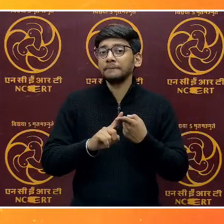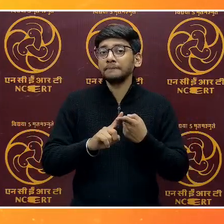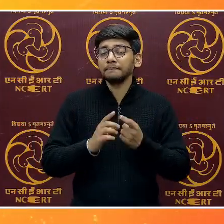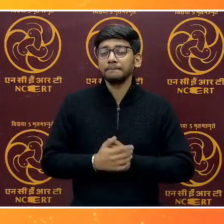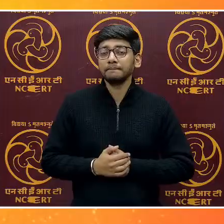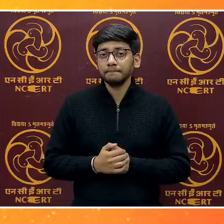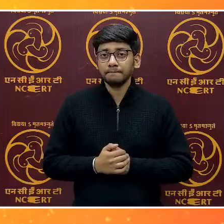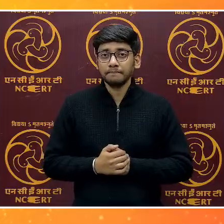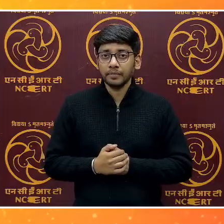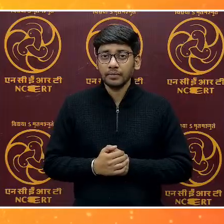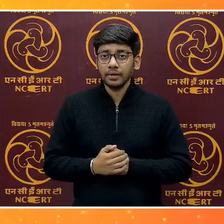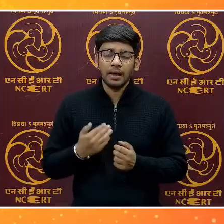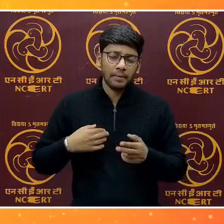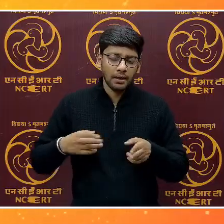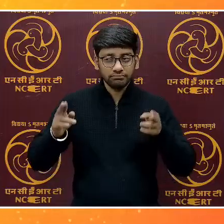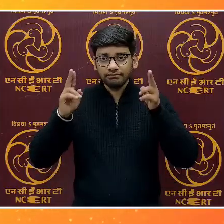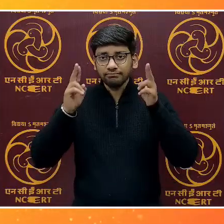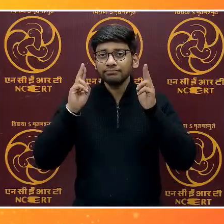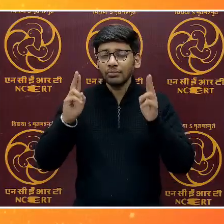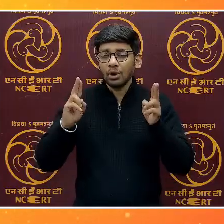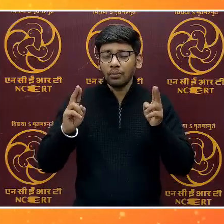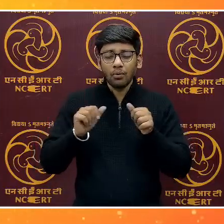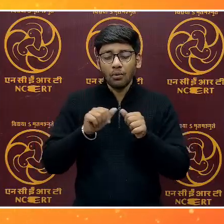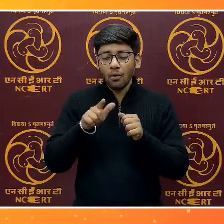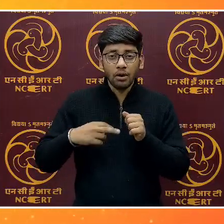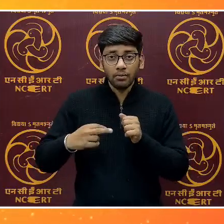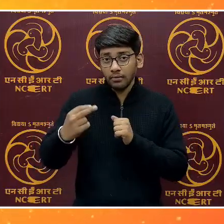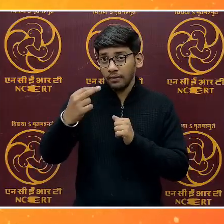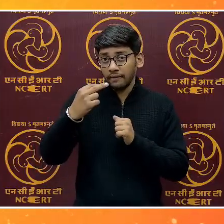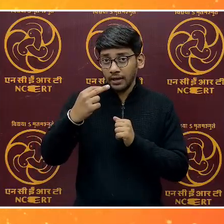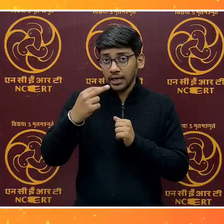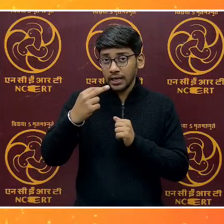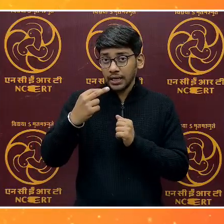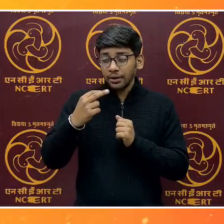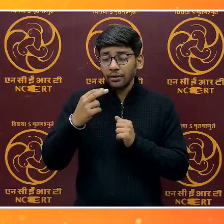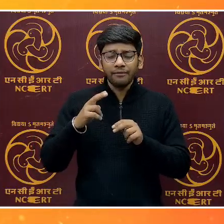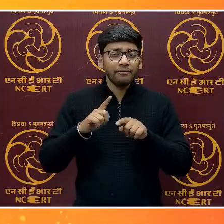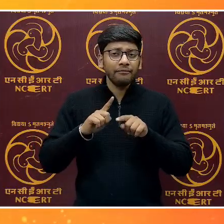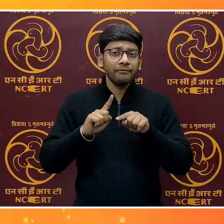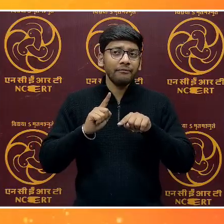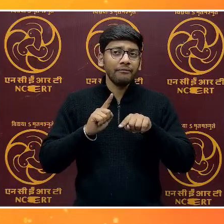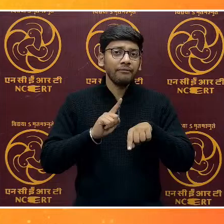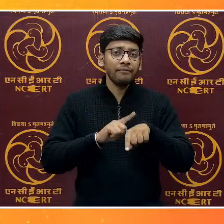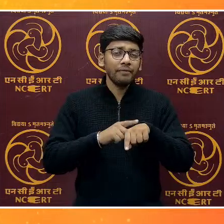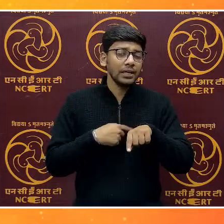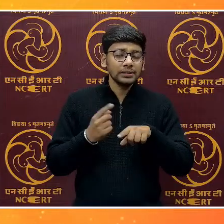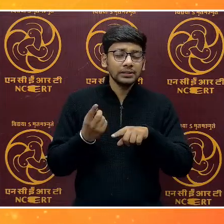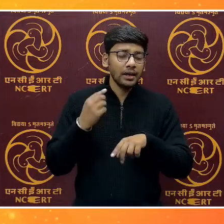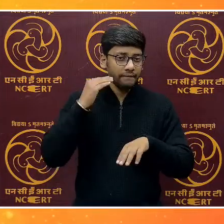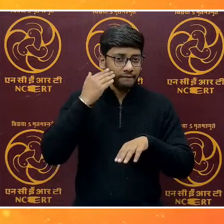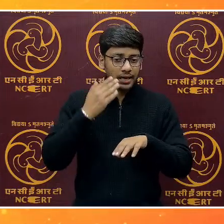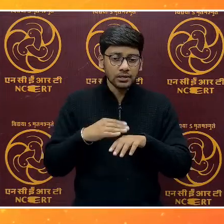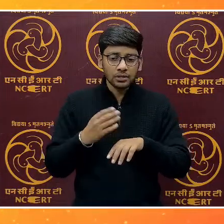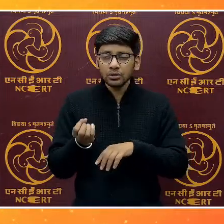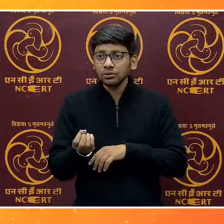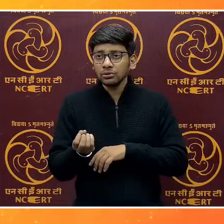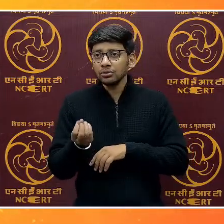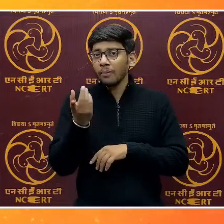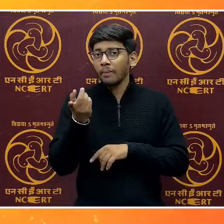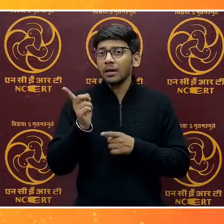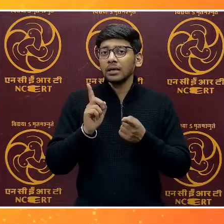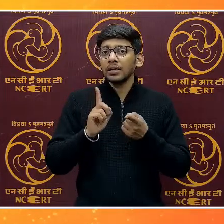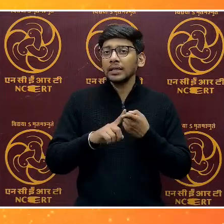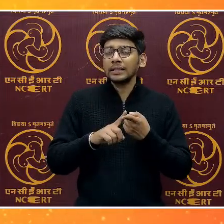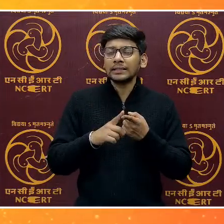course. I am hoping that all my viewers do catch the first ray of sunlight sometime because it's